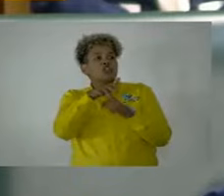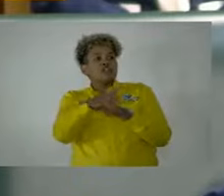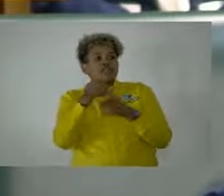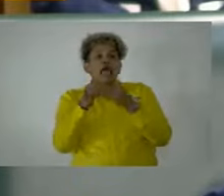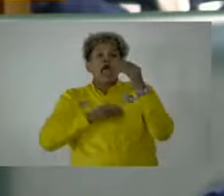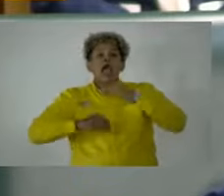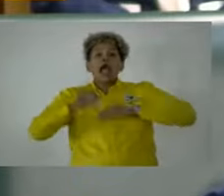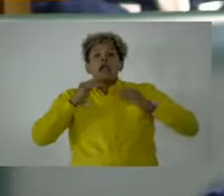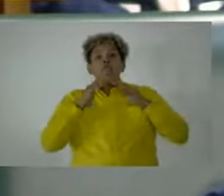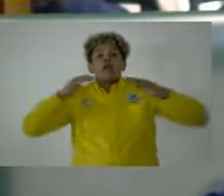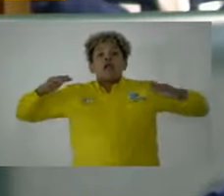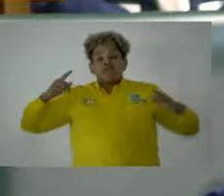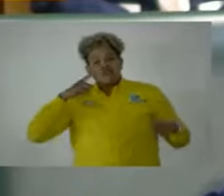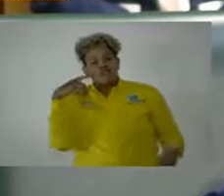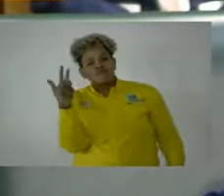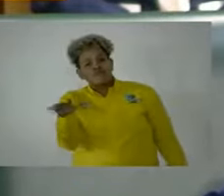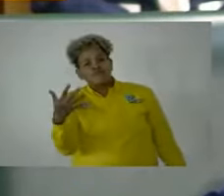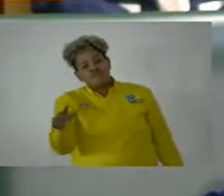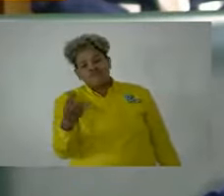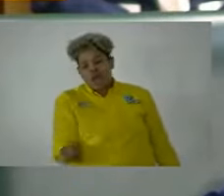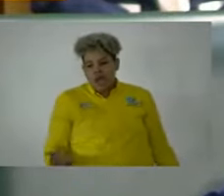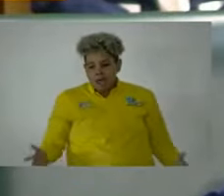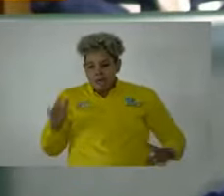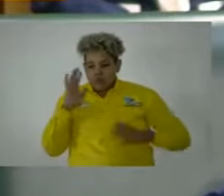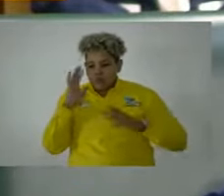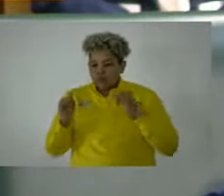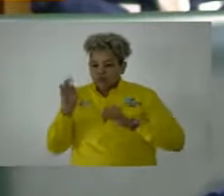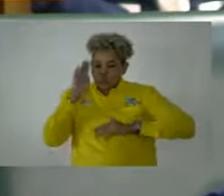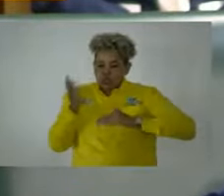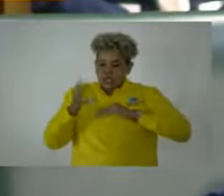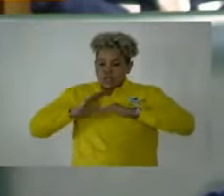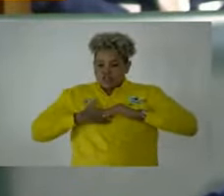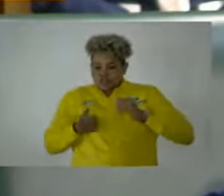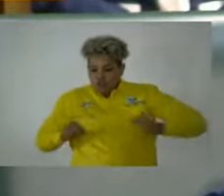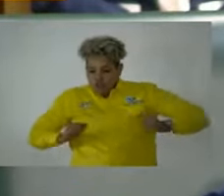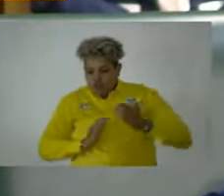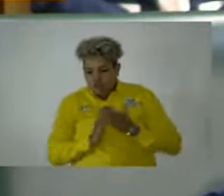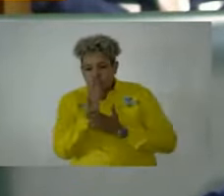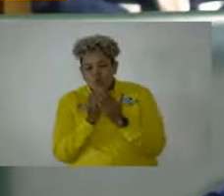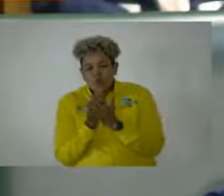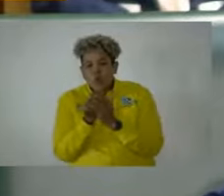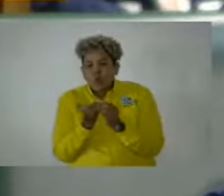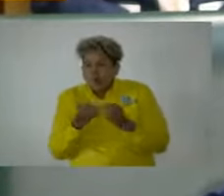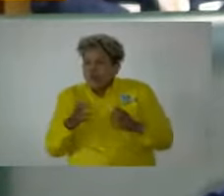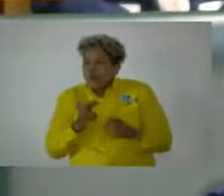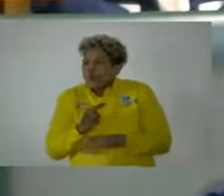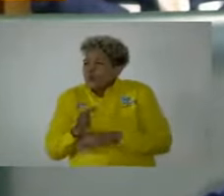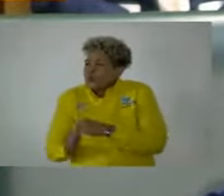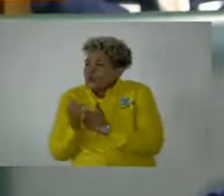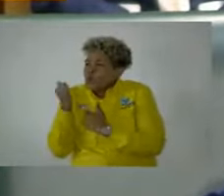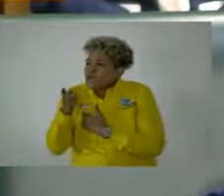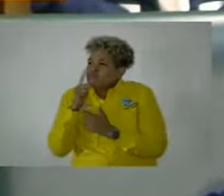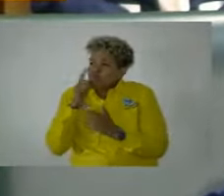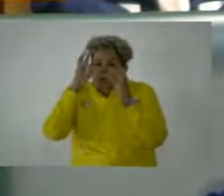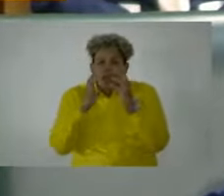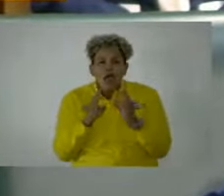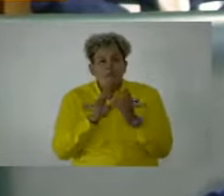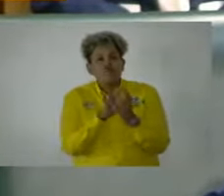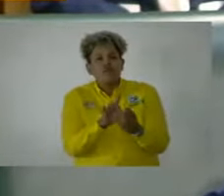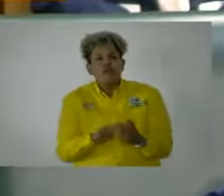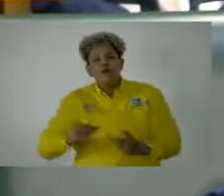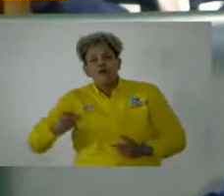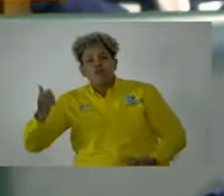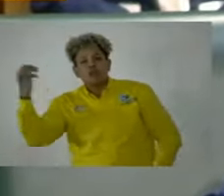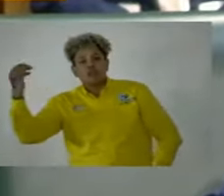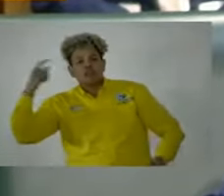economic diversification that would increase our resilience to the growing threats from climate-related and other